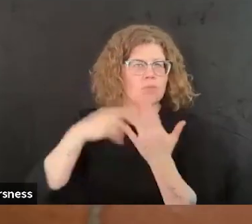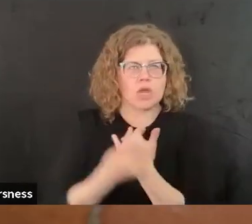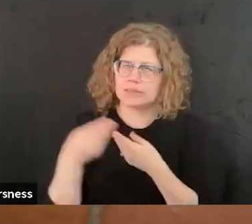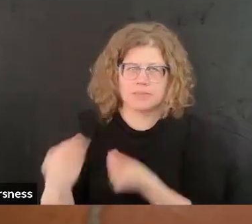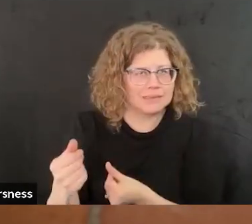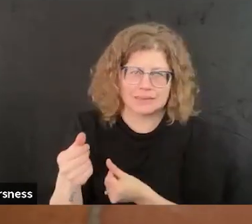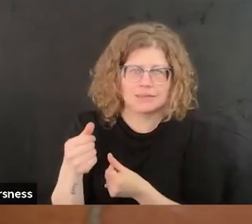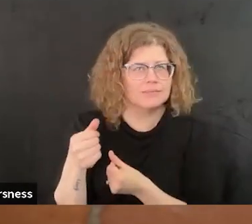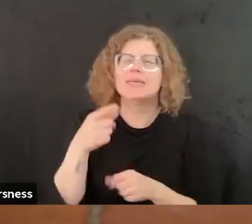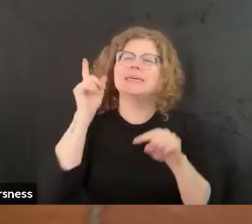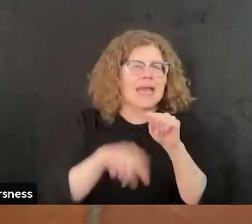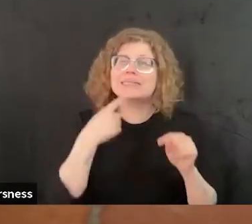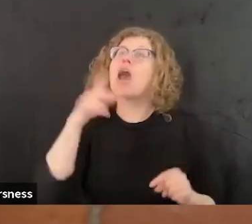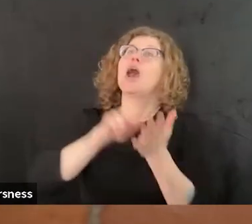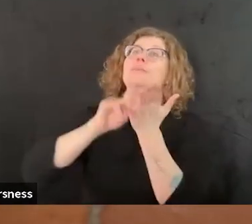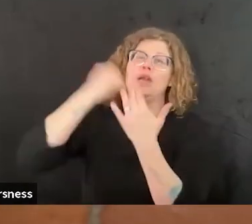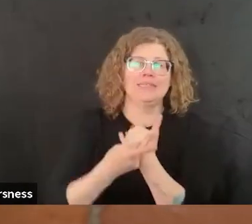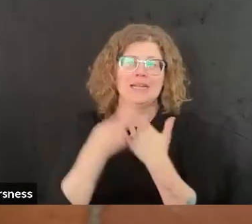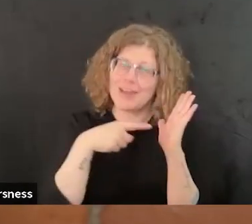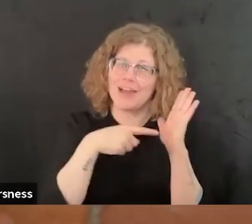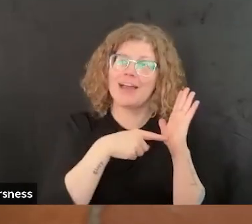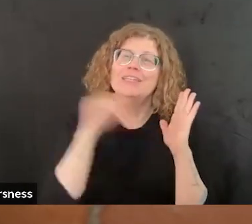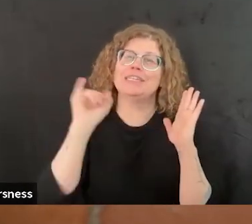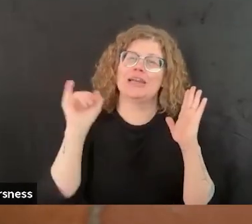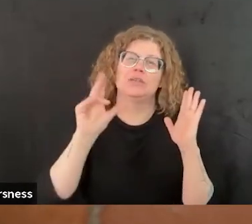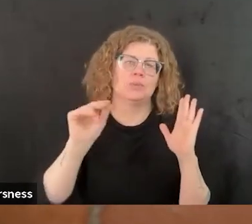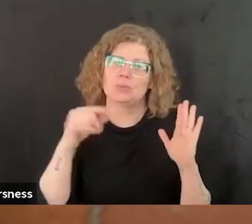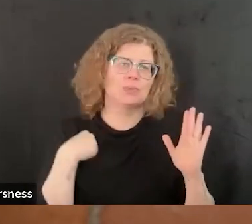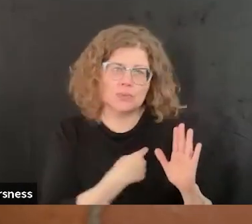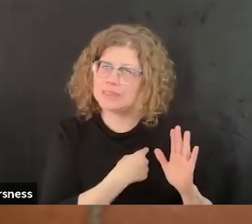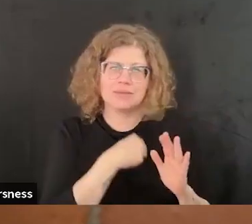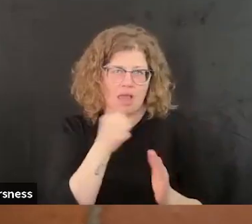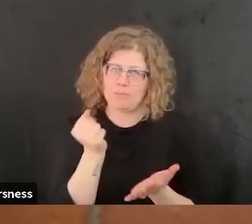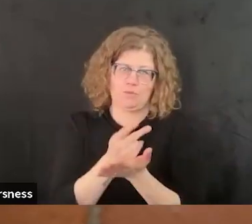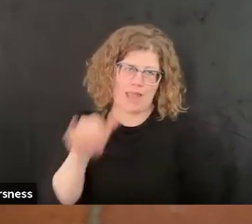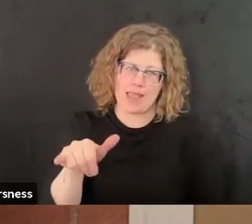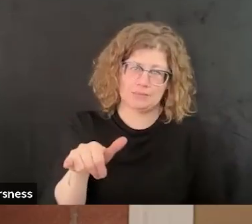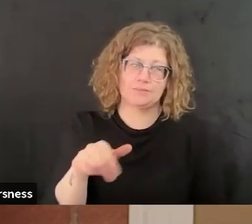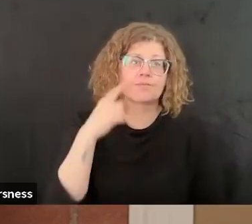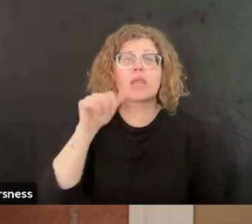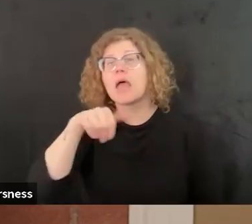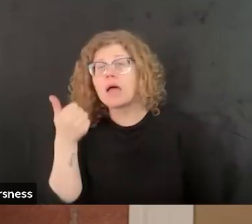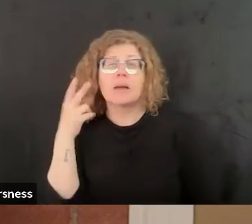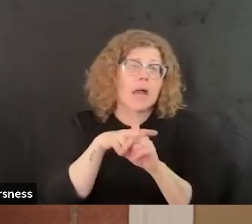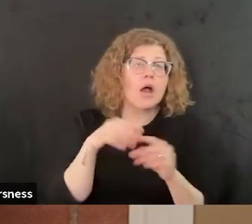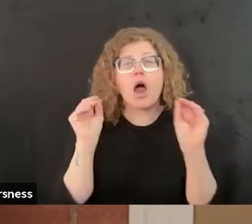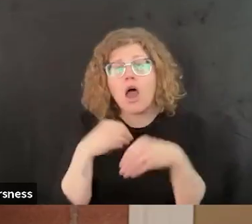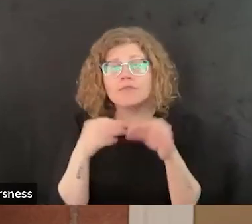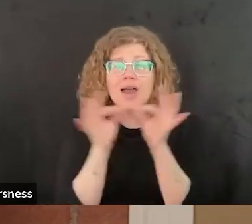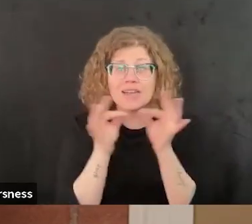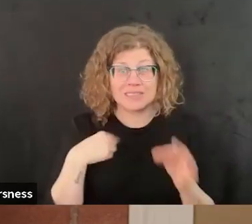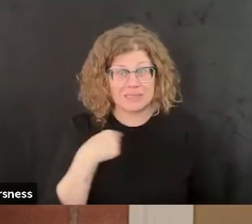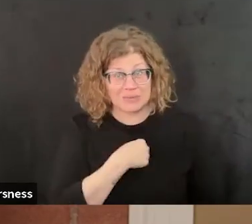your project expenses. So you can't include it in your actual artist budget for a specific project. And things like office